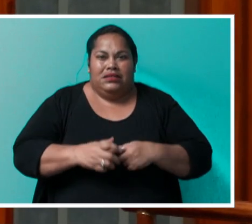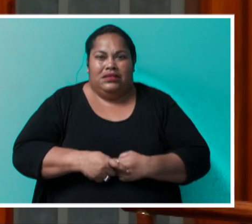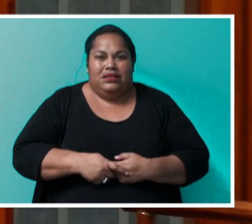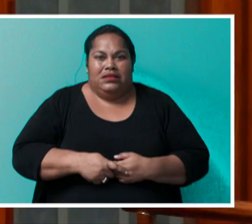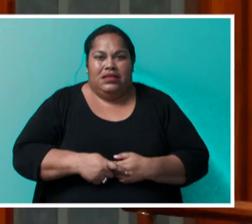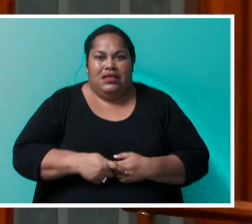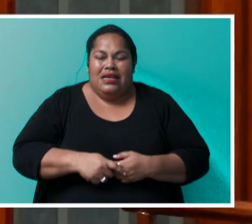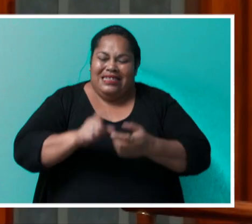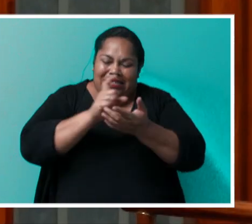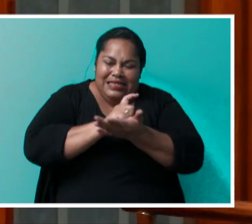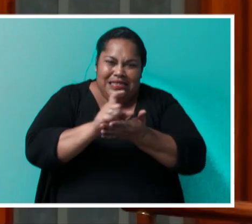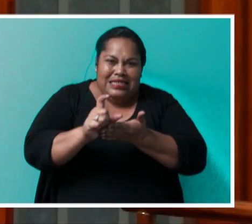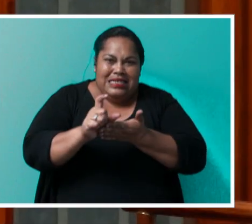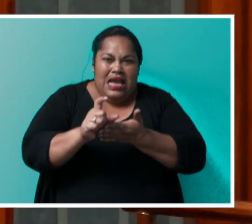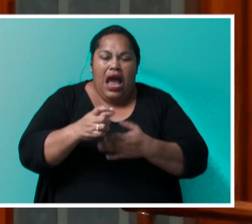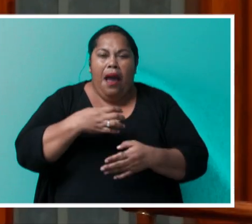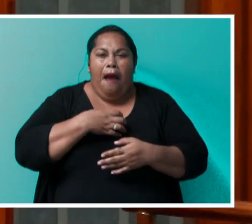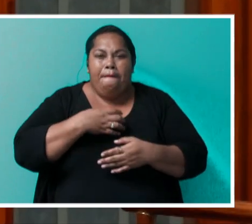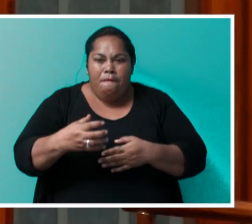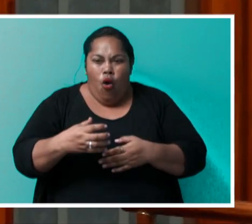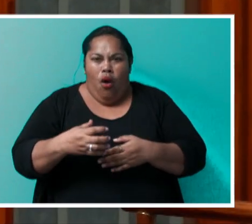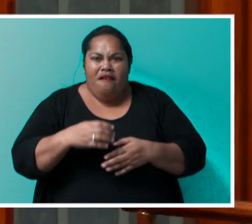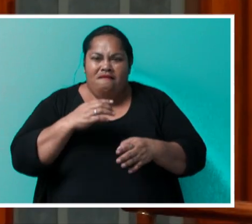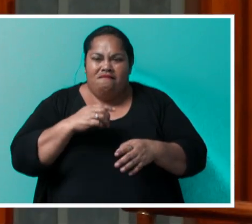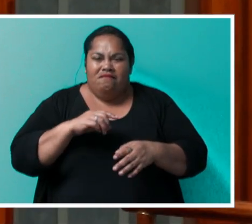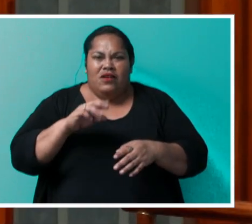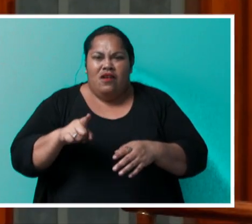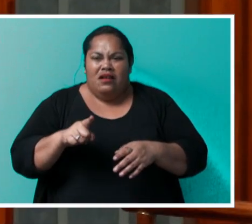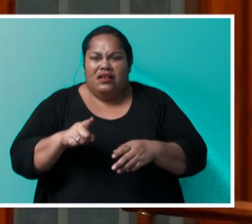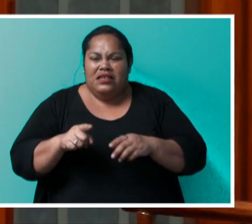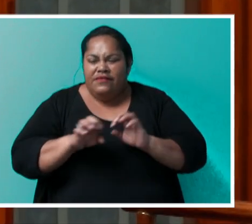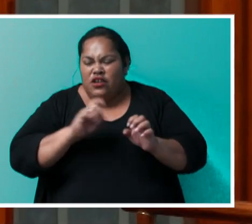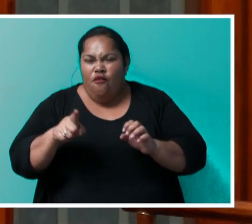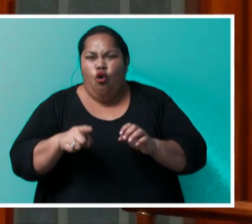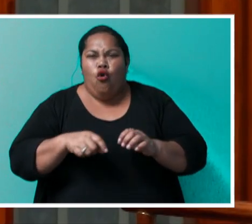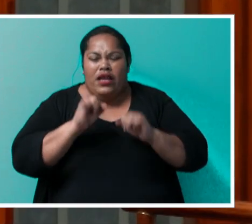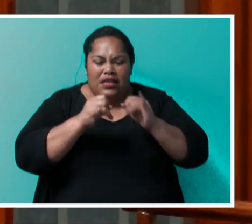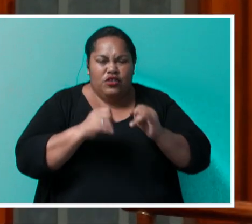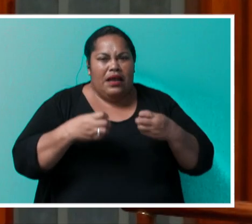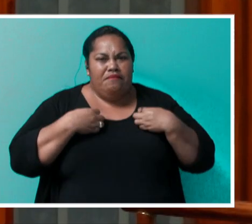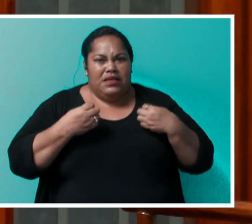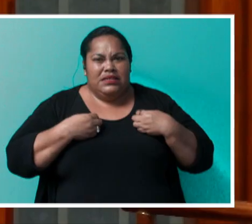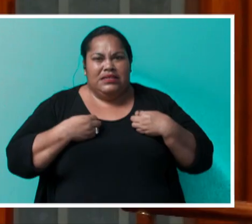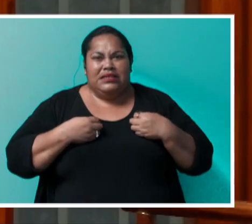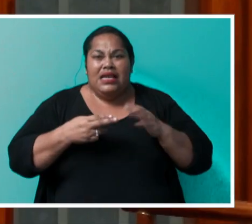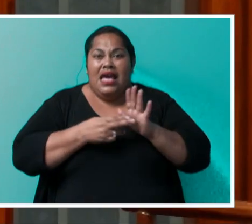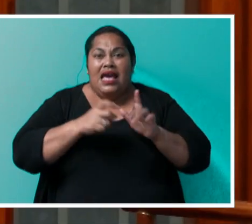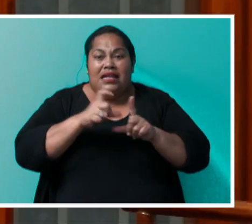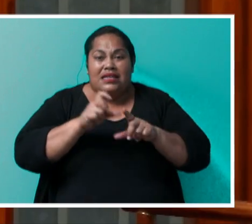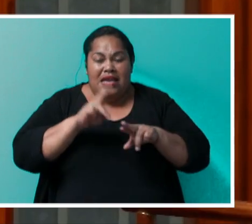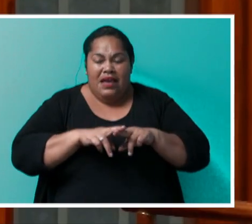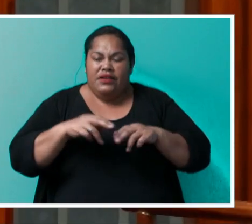fairer, and more efficient for businesses and individuals. MDF is proud to partner in